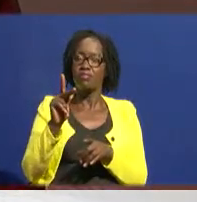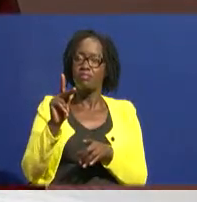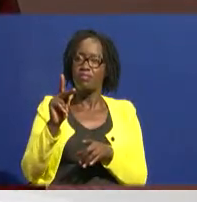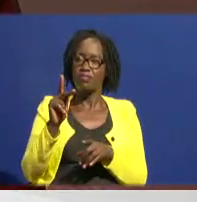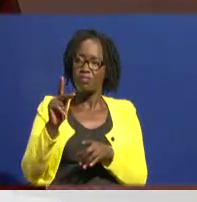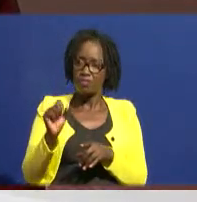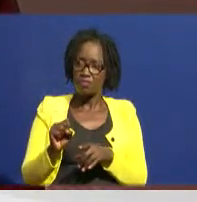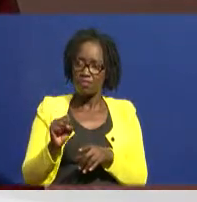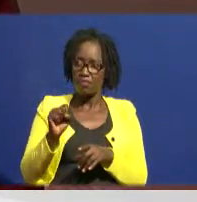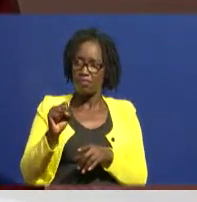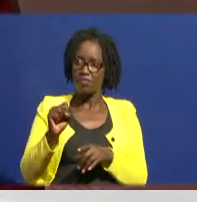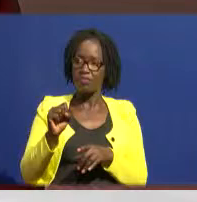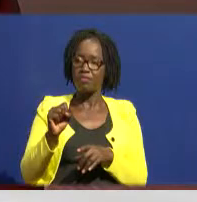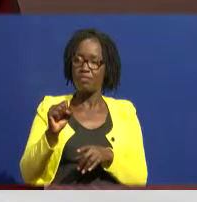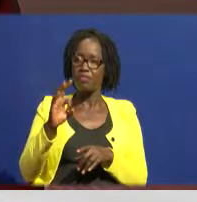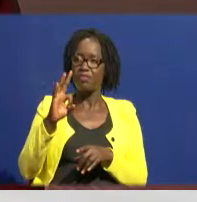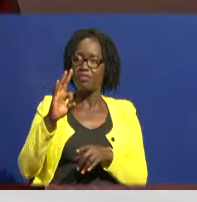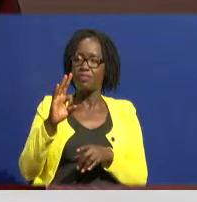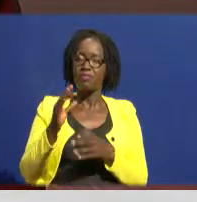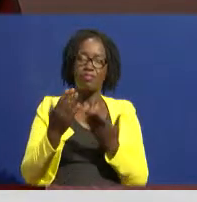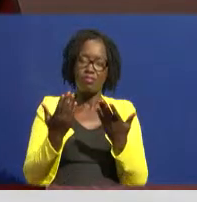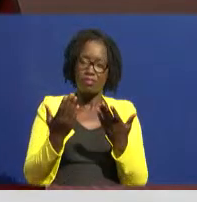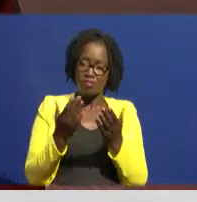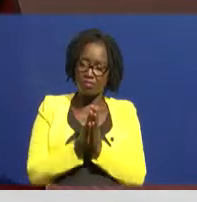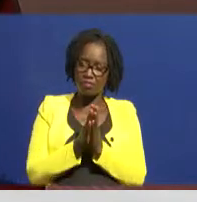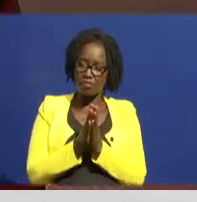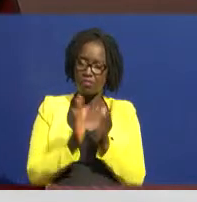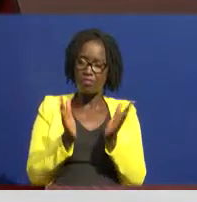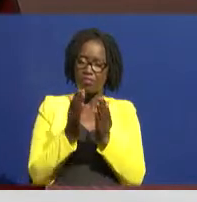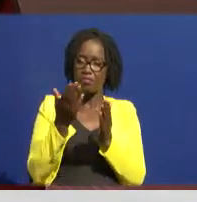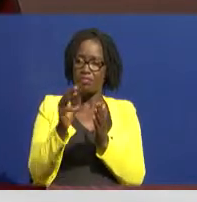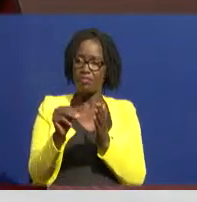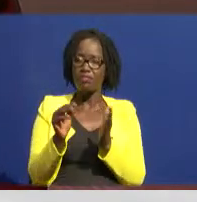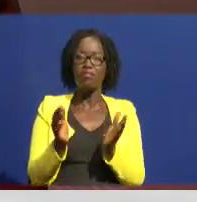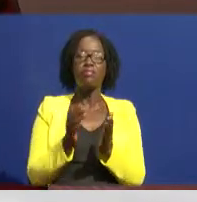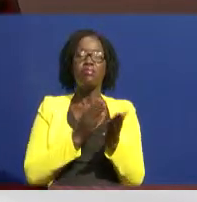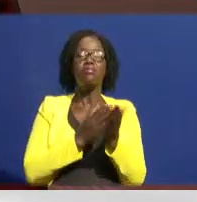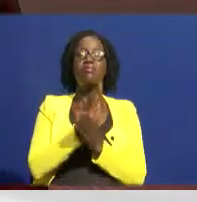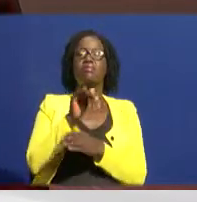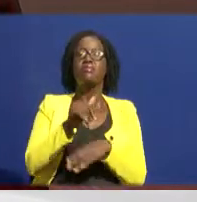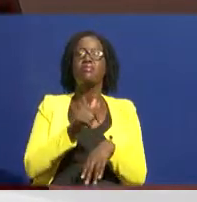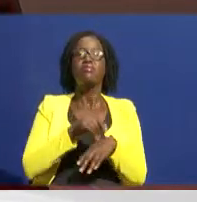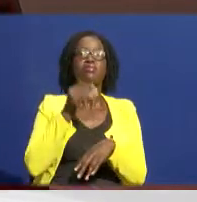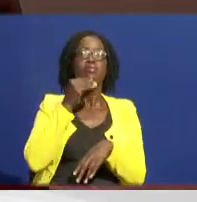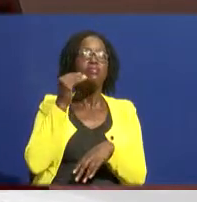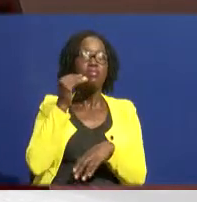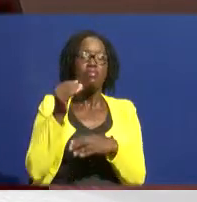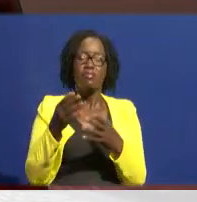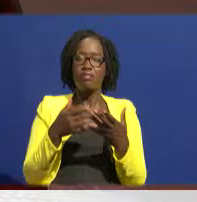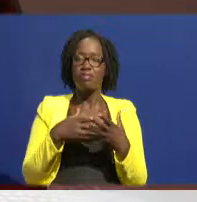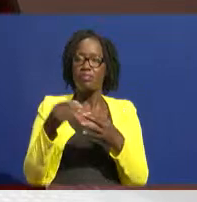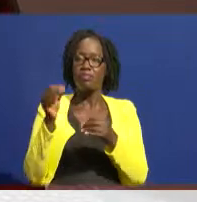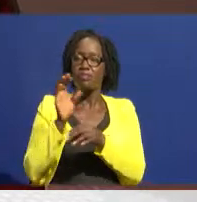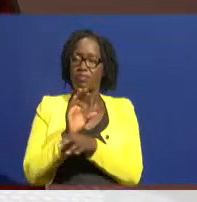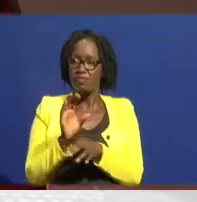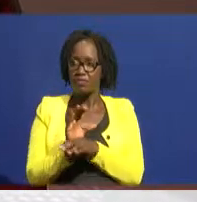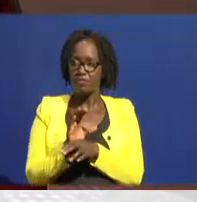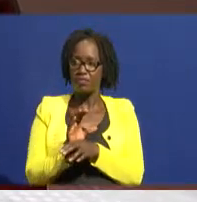you mold the life of the student. And we encourage them to ensure when they're at home to take them to church, and send